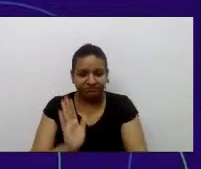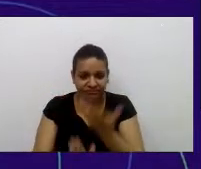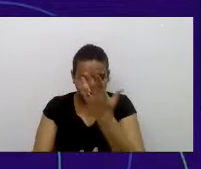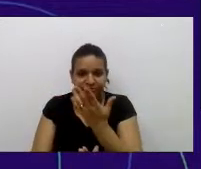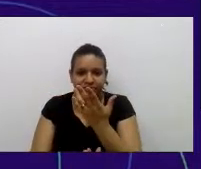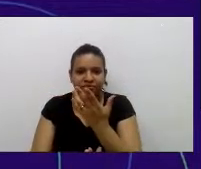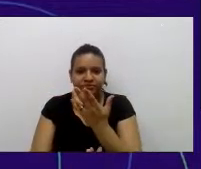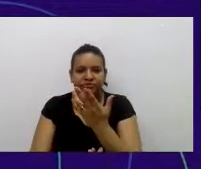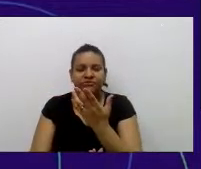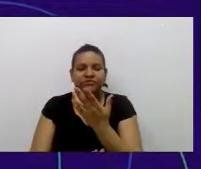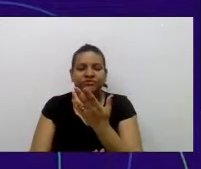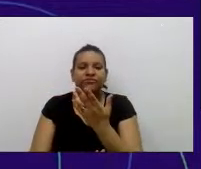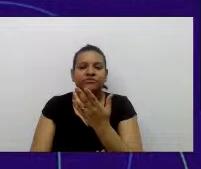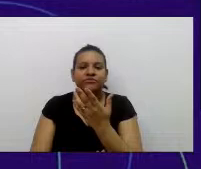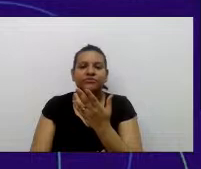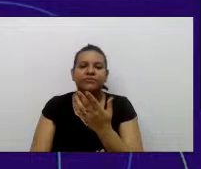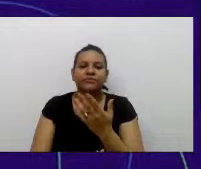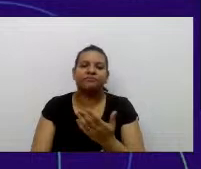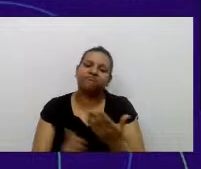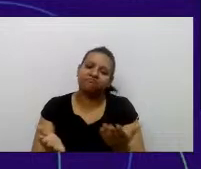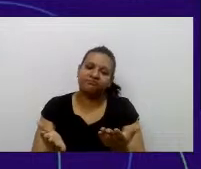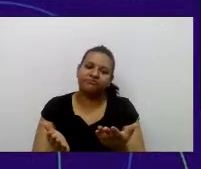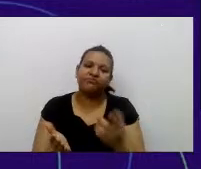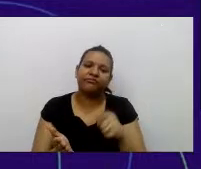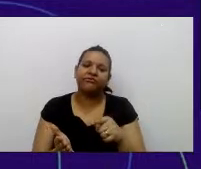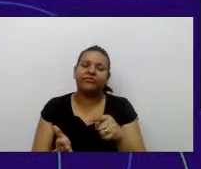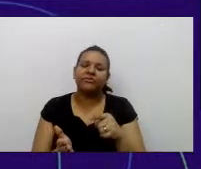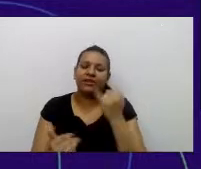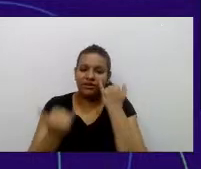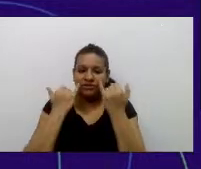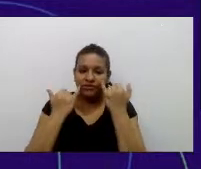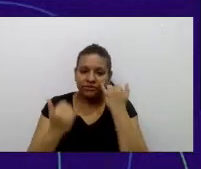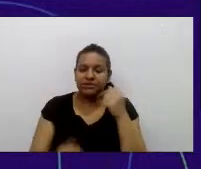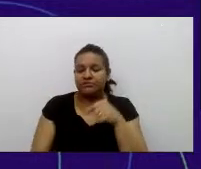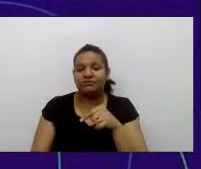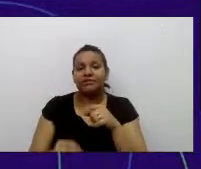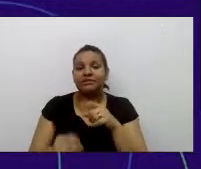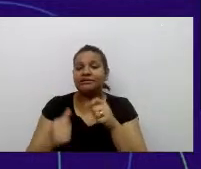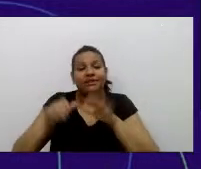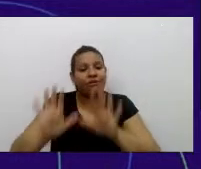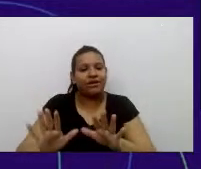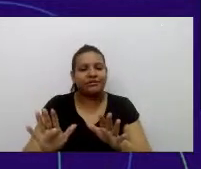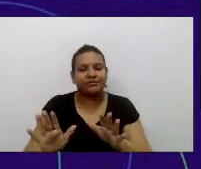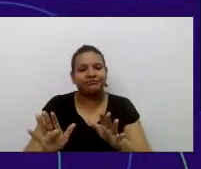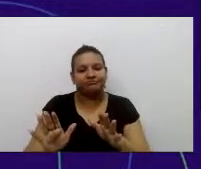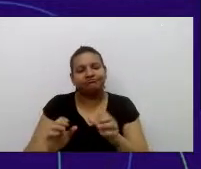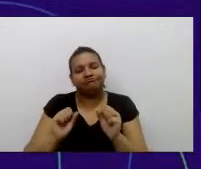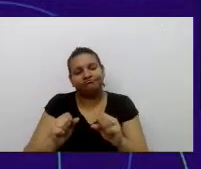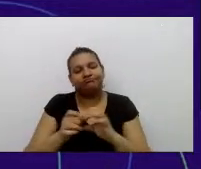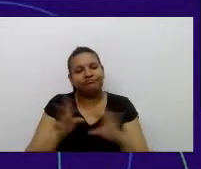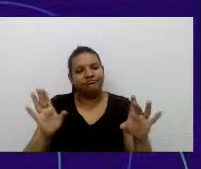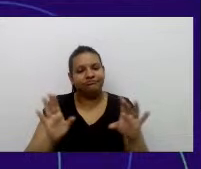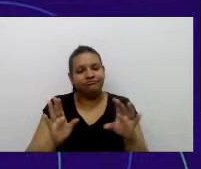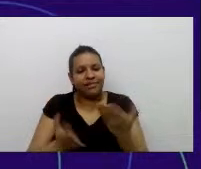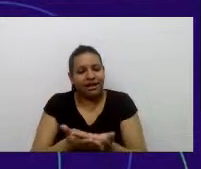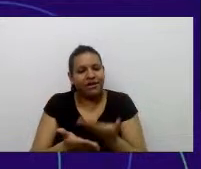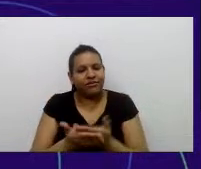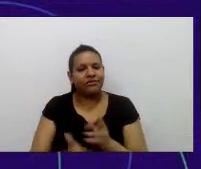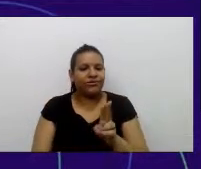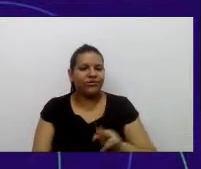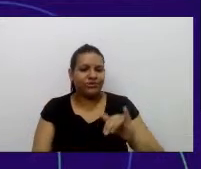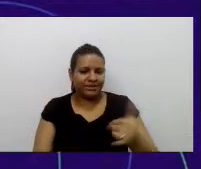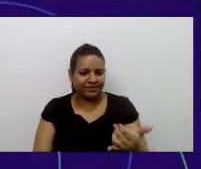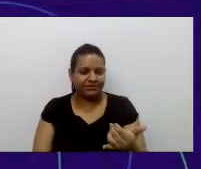the information is out there. So use it in classes. Get students to find this article